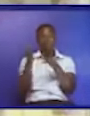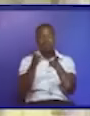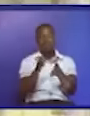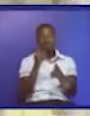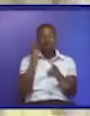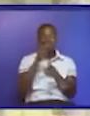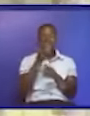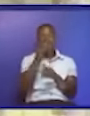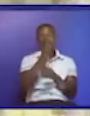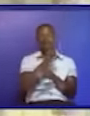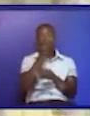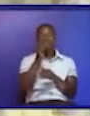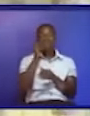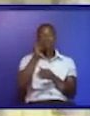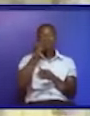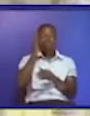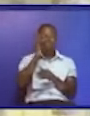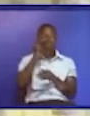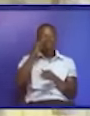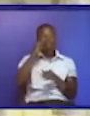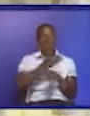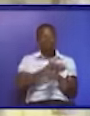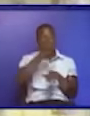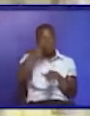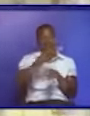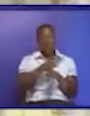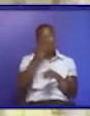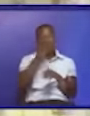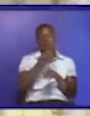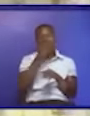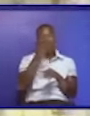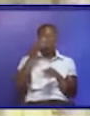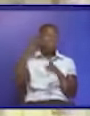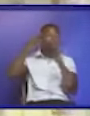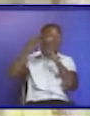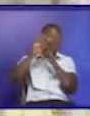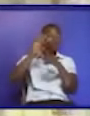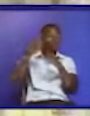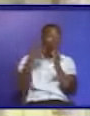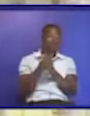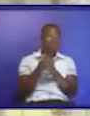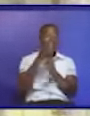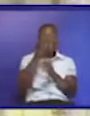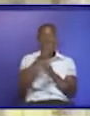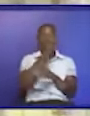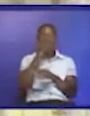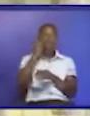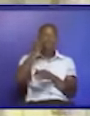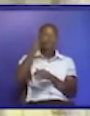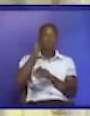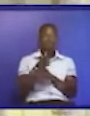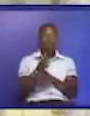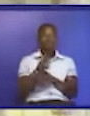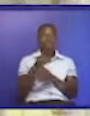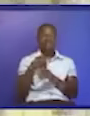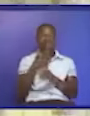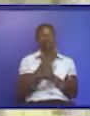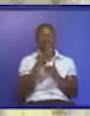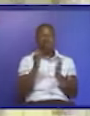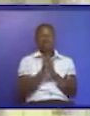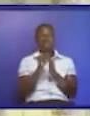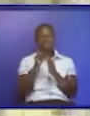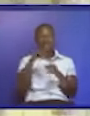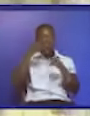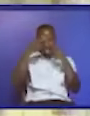the sons and the daughters of the prophet, I want us to know that we are fasting tomorrow. There are matters we are dealing with in